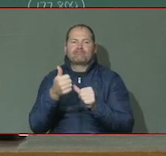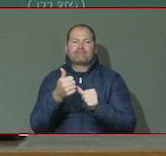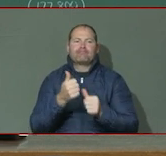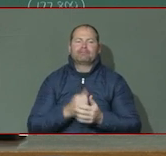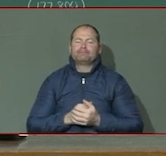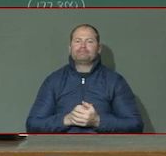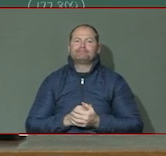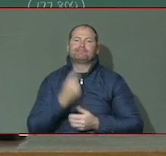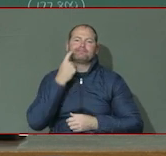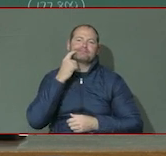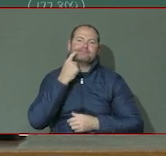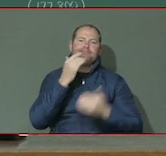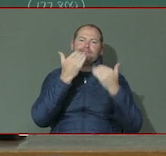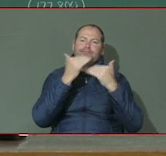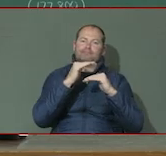of Candy Limited